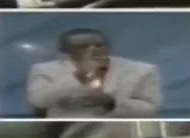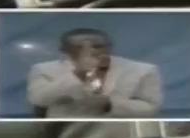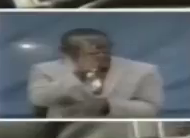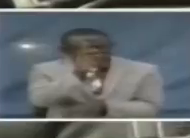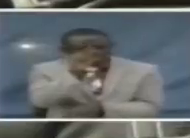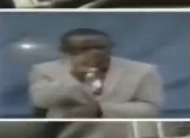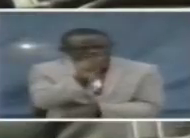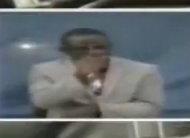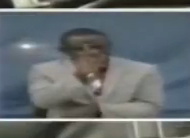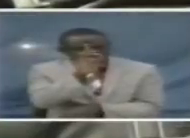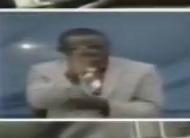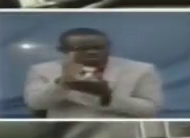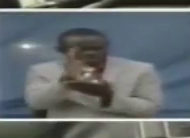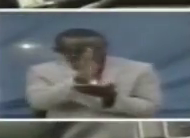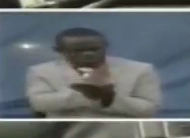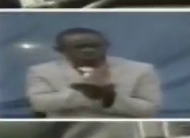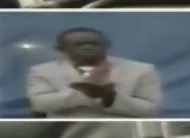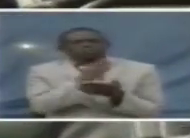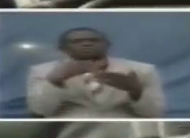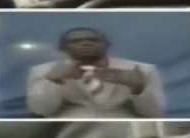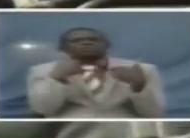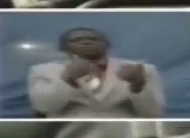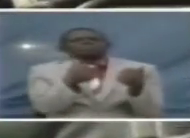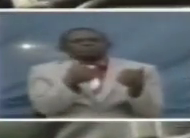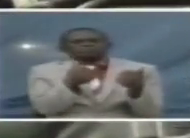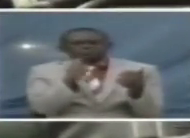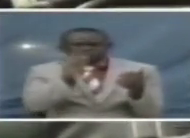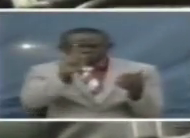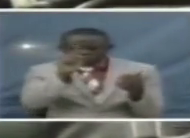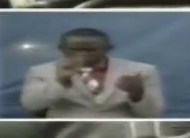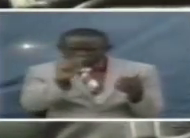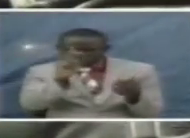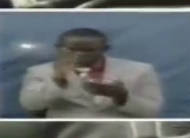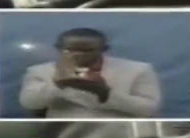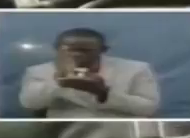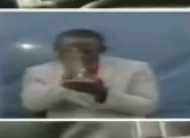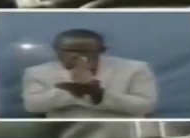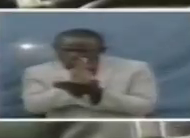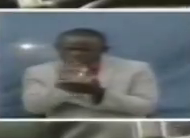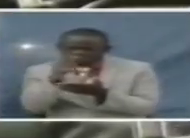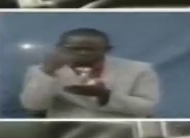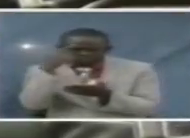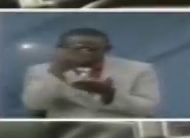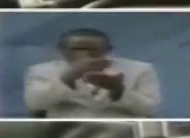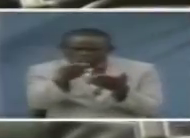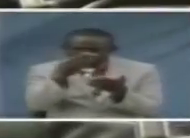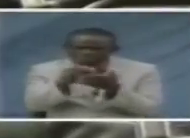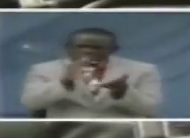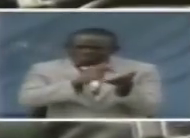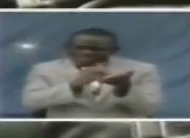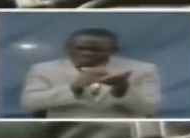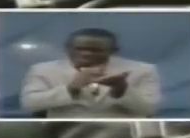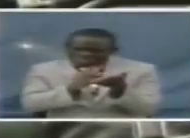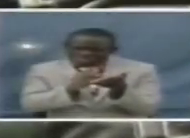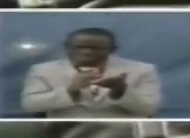Mr. Speaker, I propose to spend 6.8 billion on health. Of this amount,